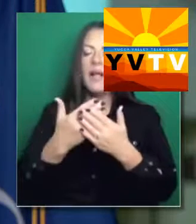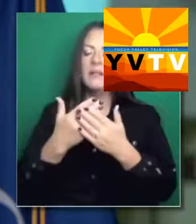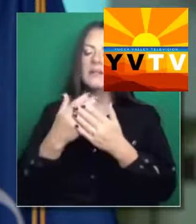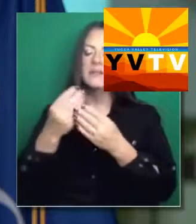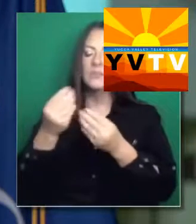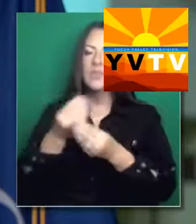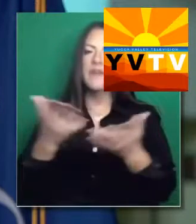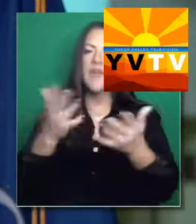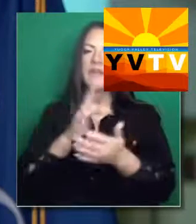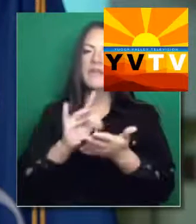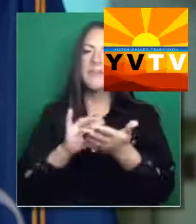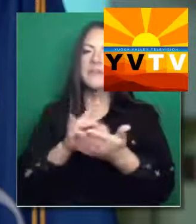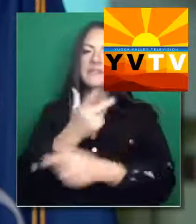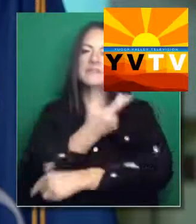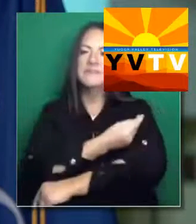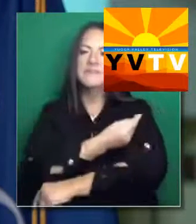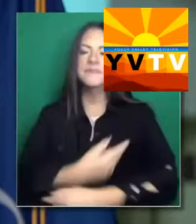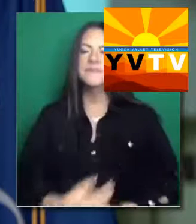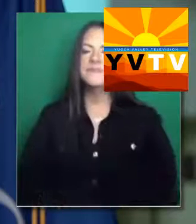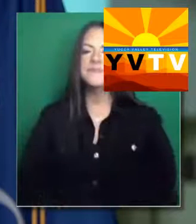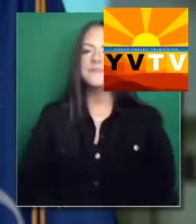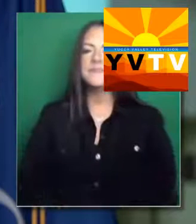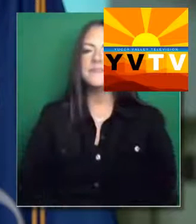Vicky Gonzalez, KCRA.